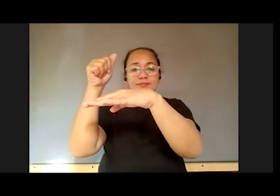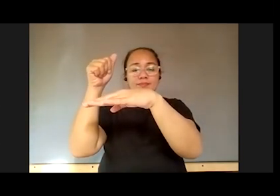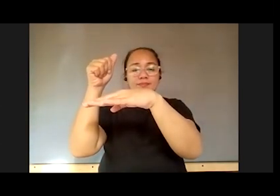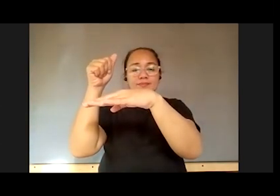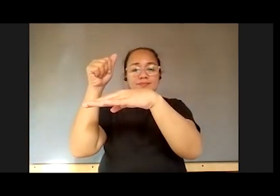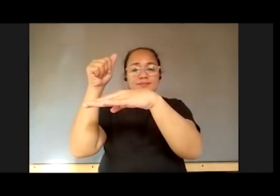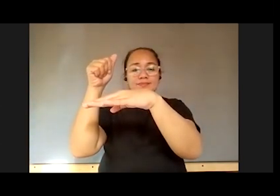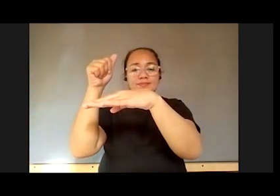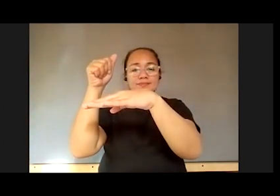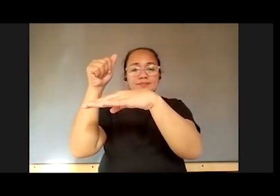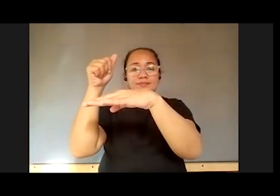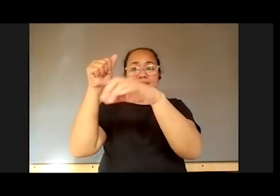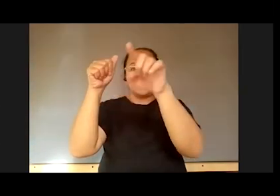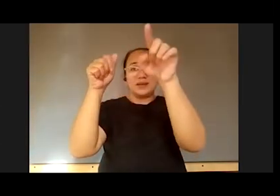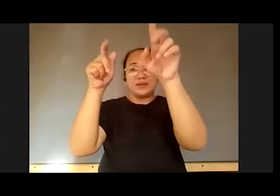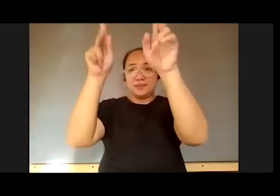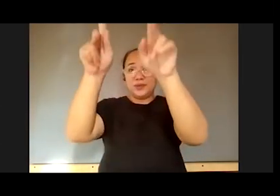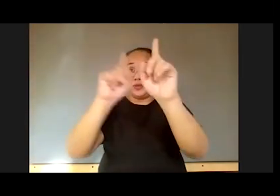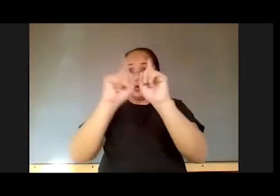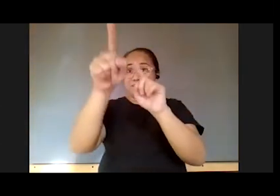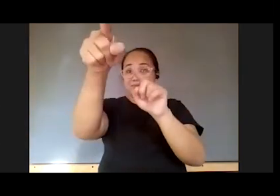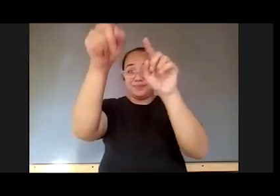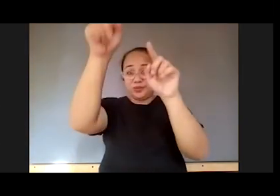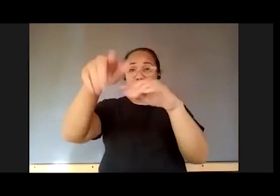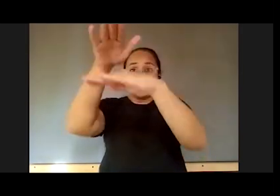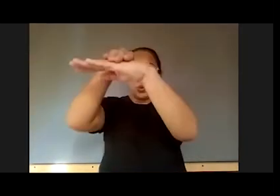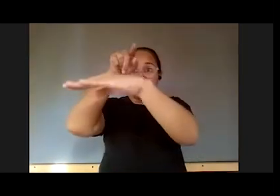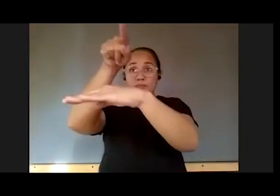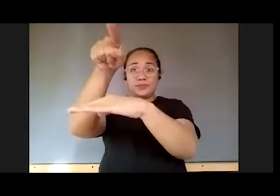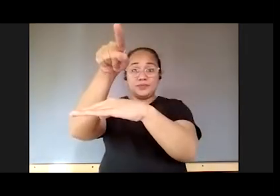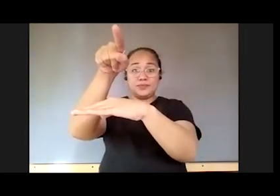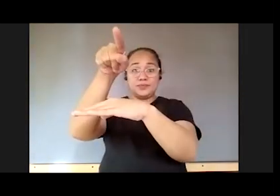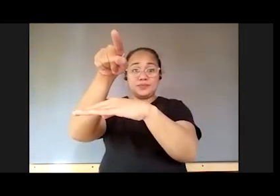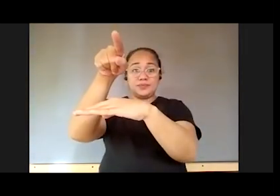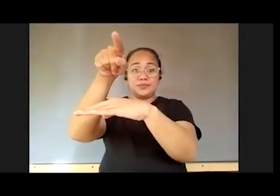the person you were talking with, right? So Ray calls you.